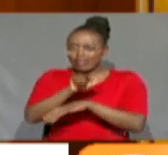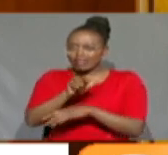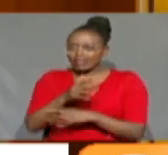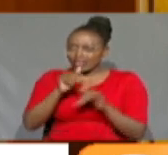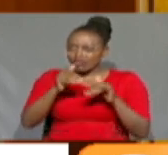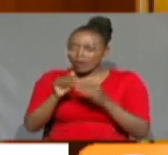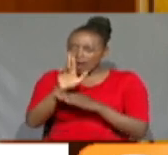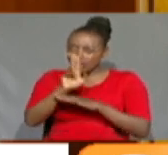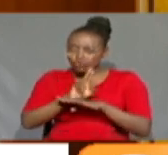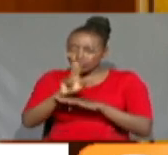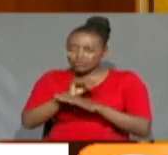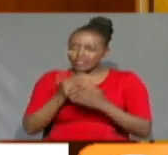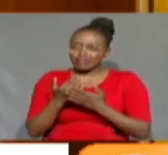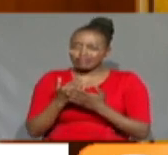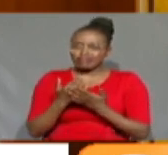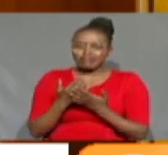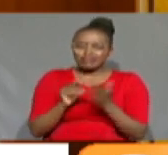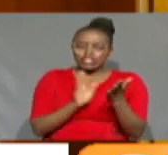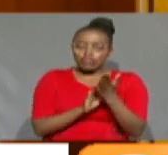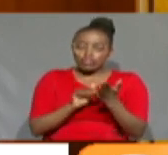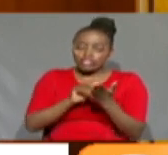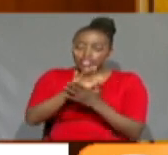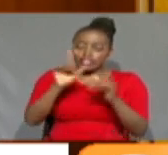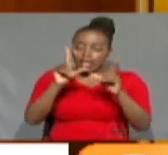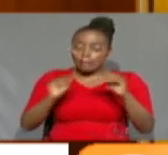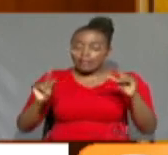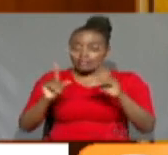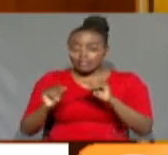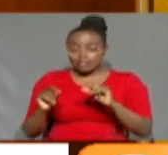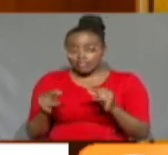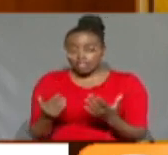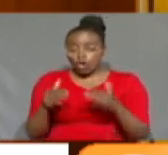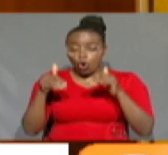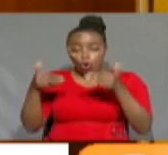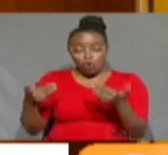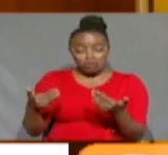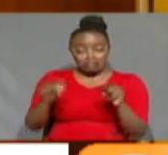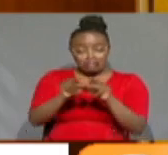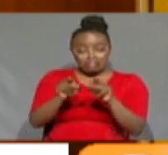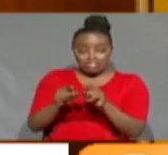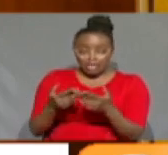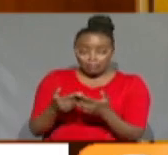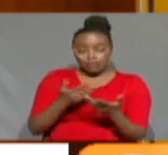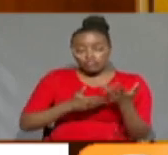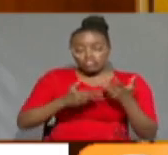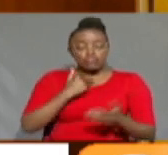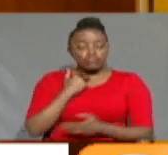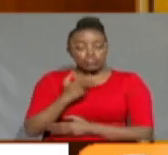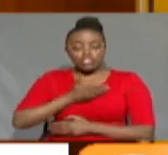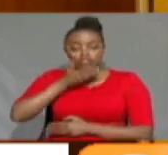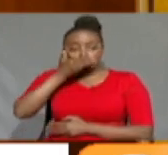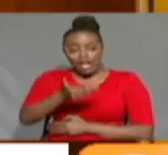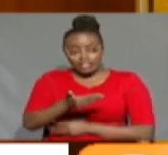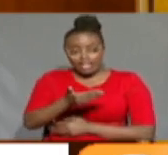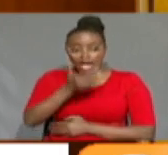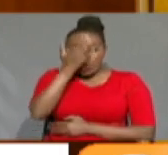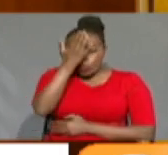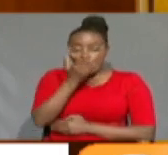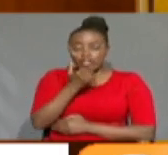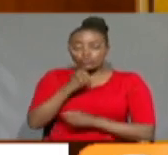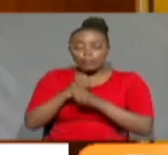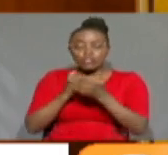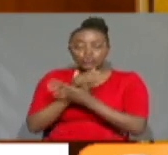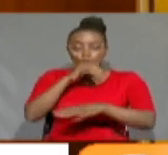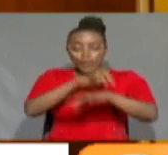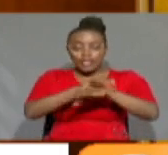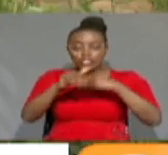our recommendations, with our trainings by SMS, text messages, or also interactive voice response to make sure that we are reaching